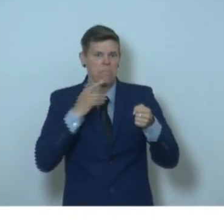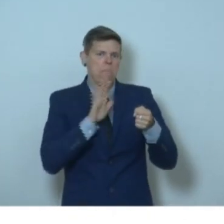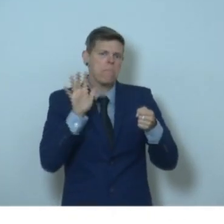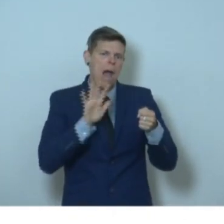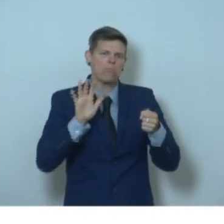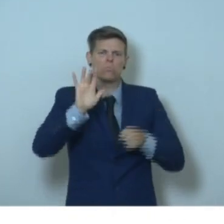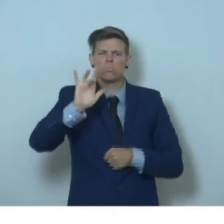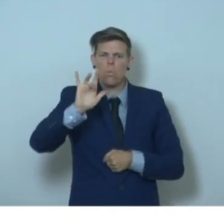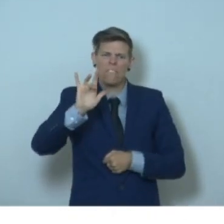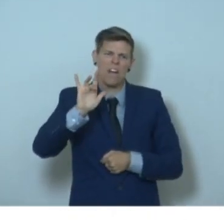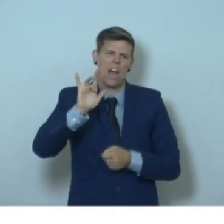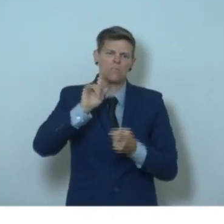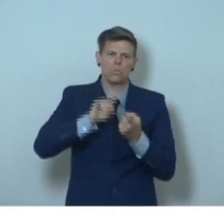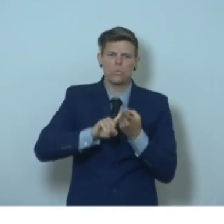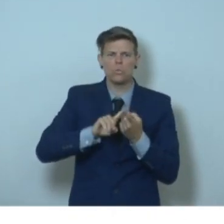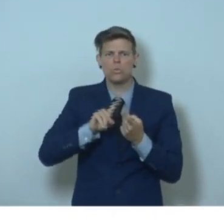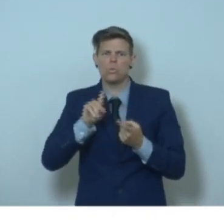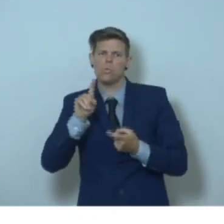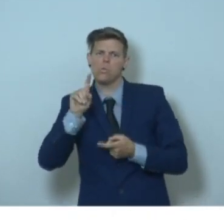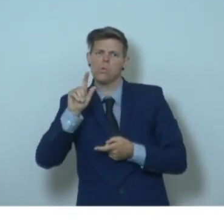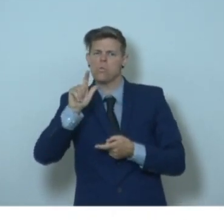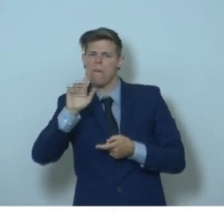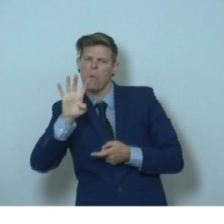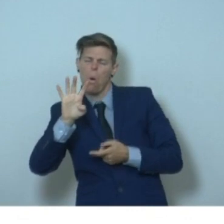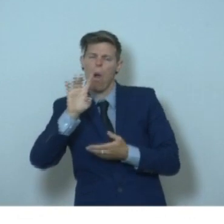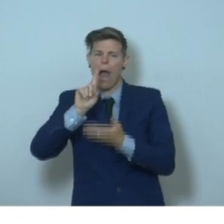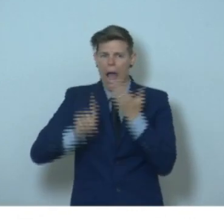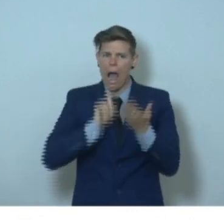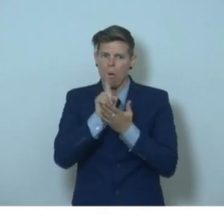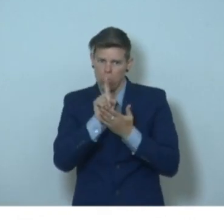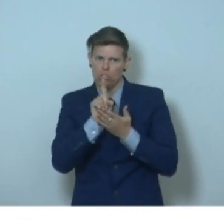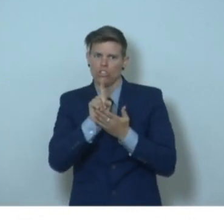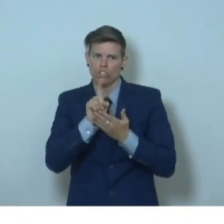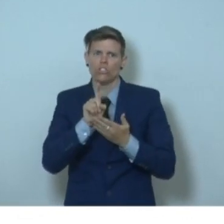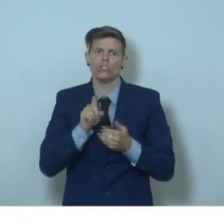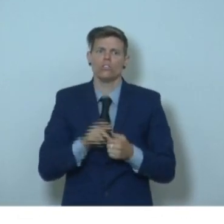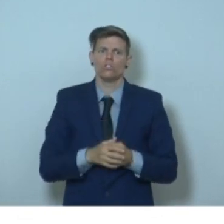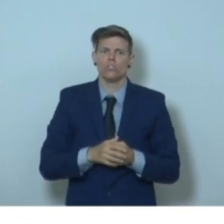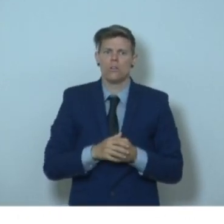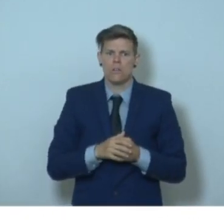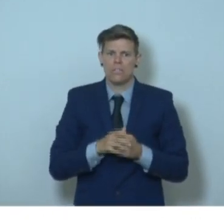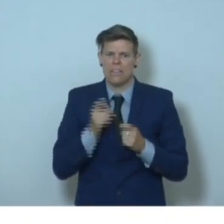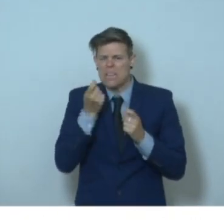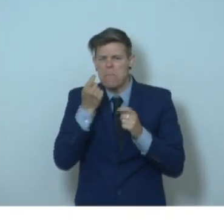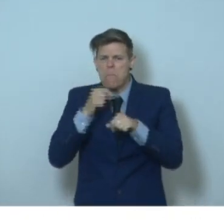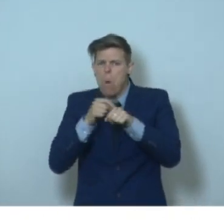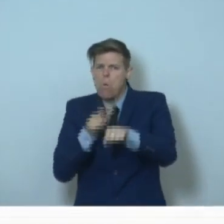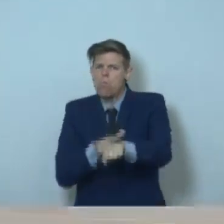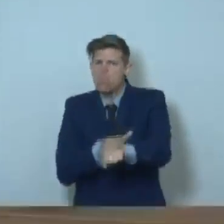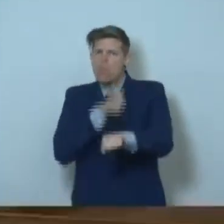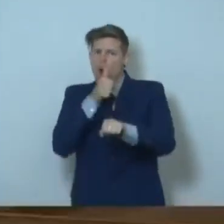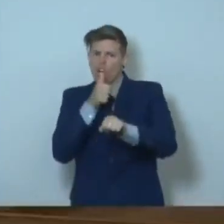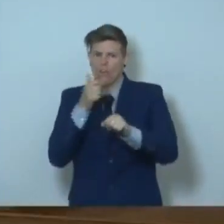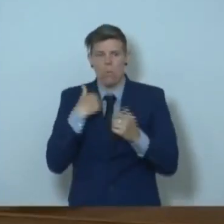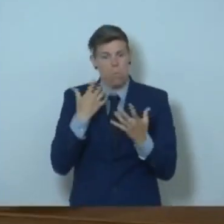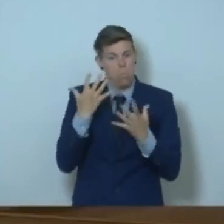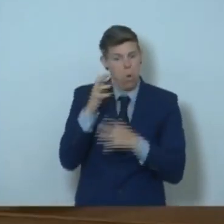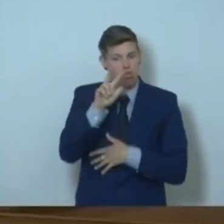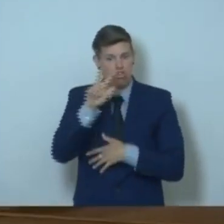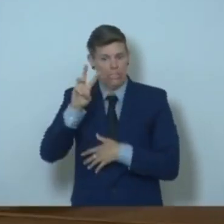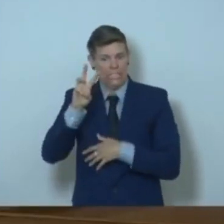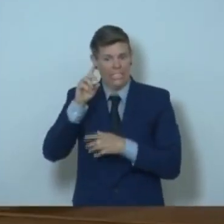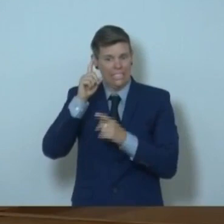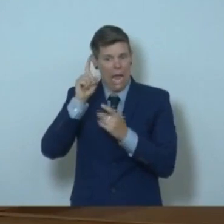our 24-hour target. It's taking us longer than expected, the target being 36 hours. It's taking